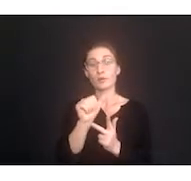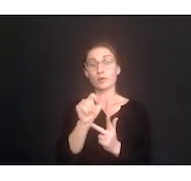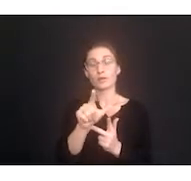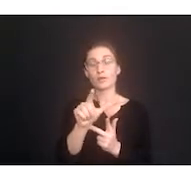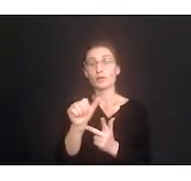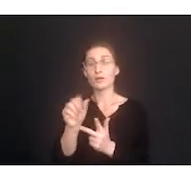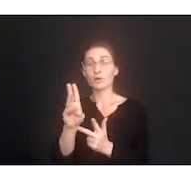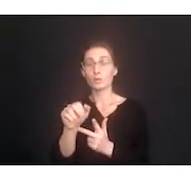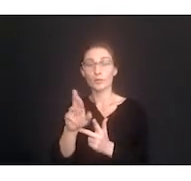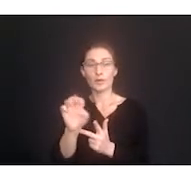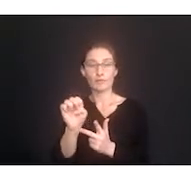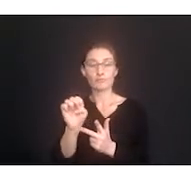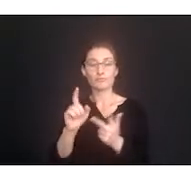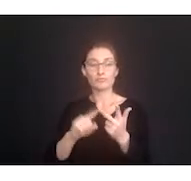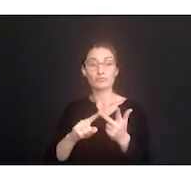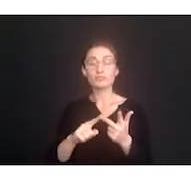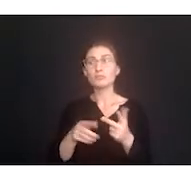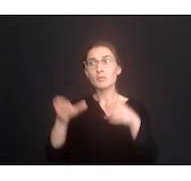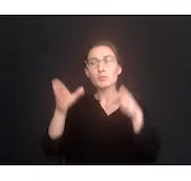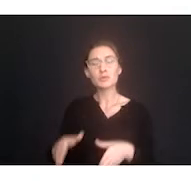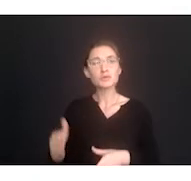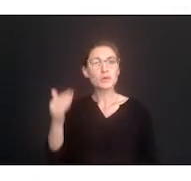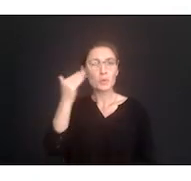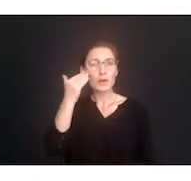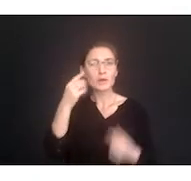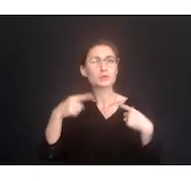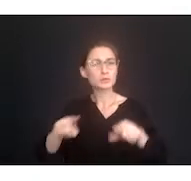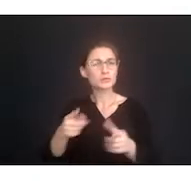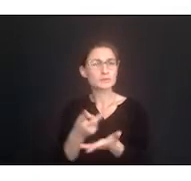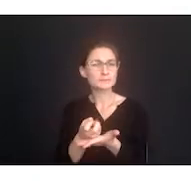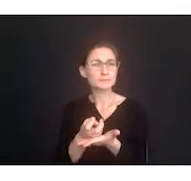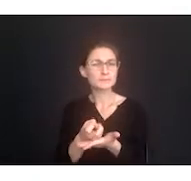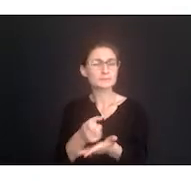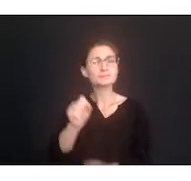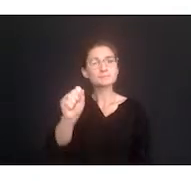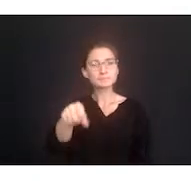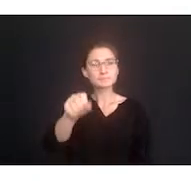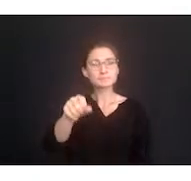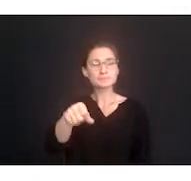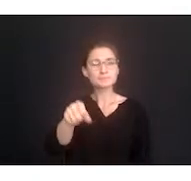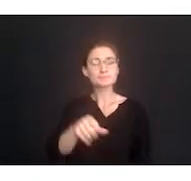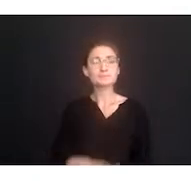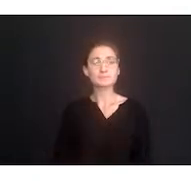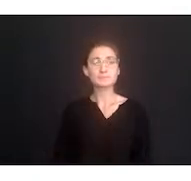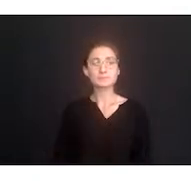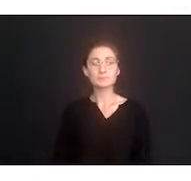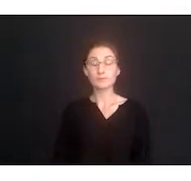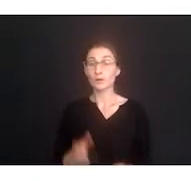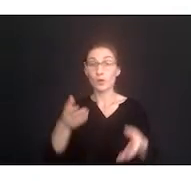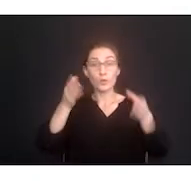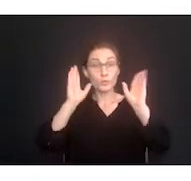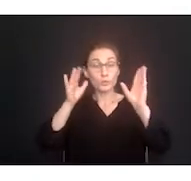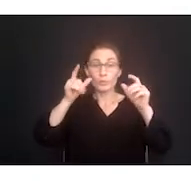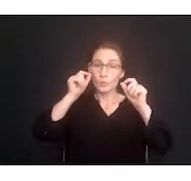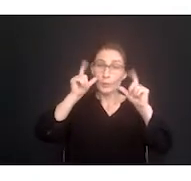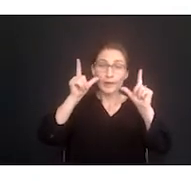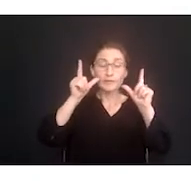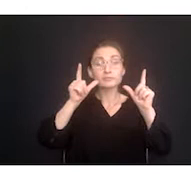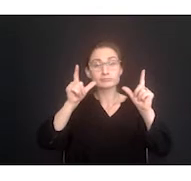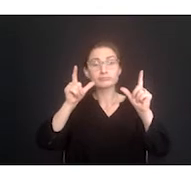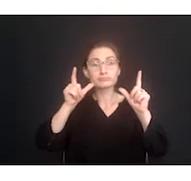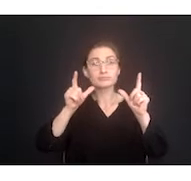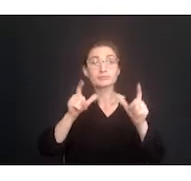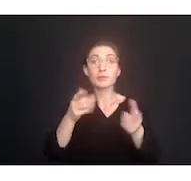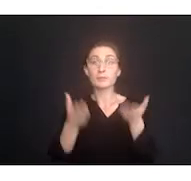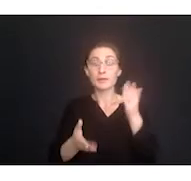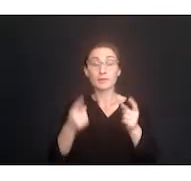seizure. For this type of seizure, the person is aware while the seizure is taking place. They are fully alert, fully awake, and they